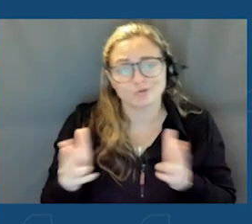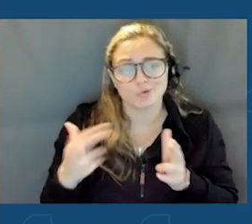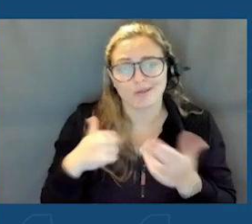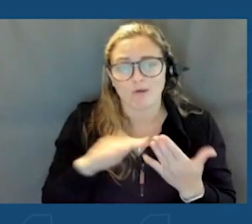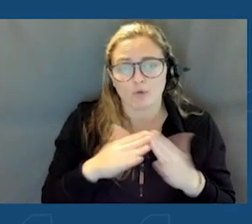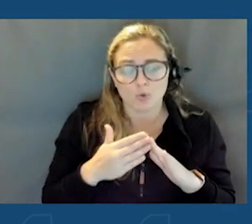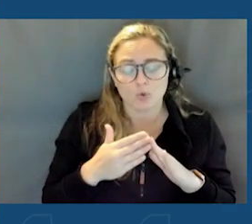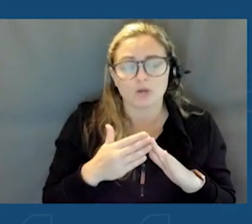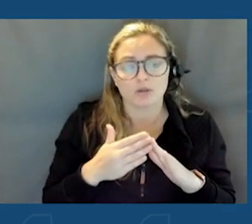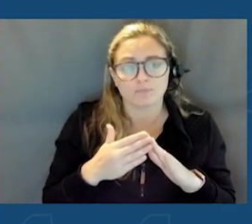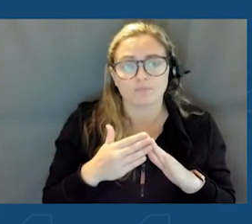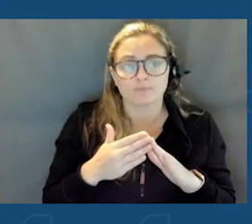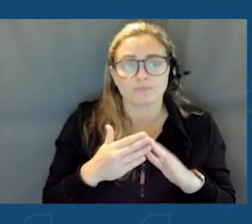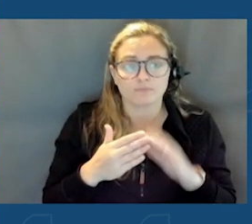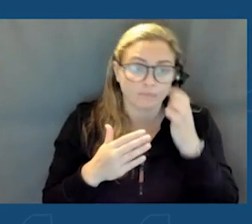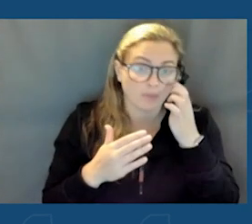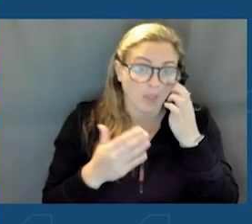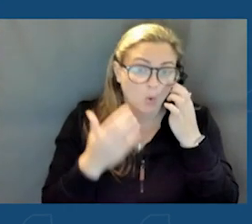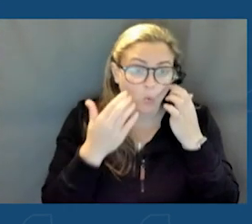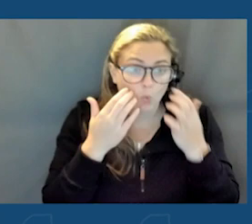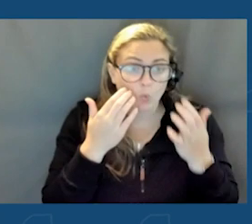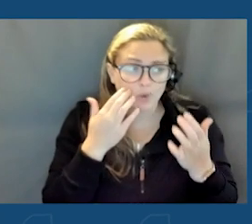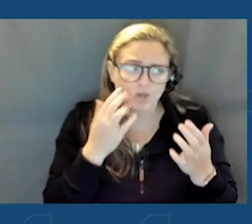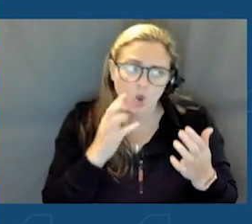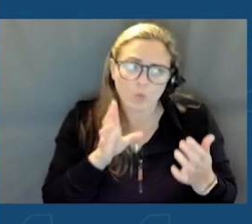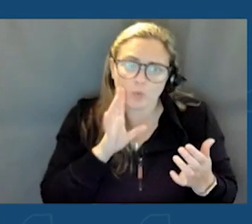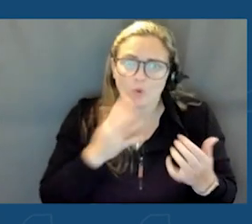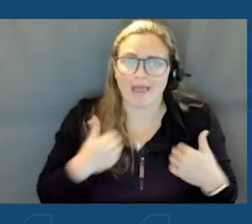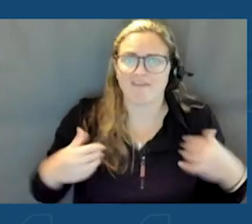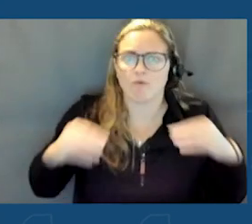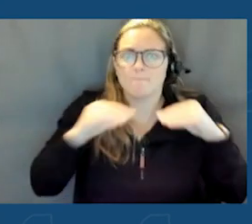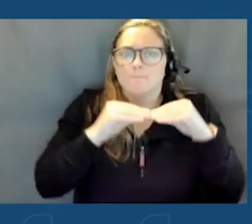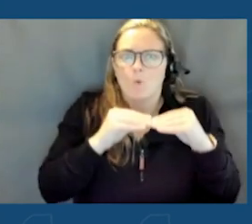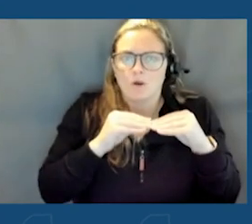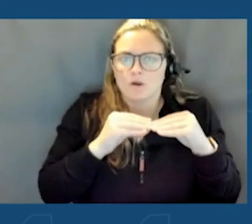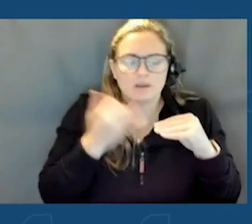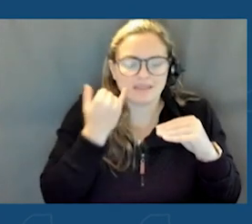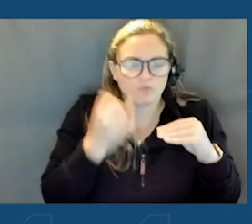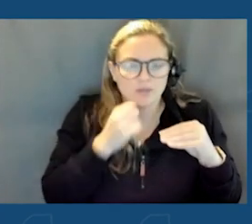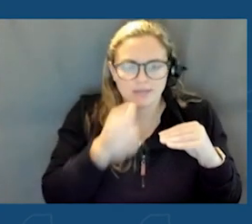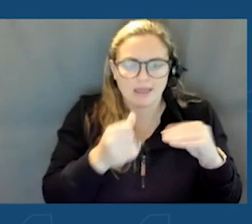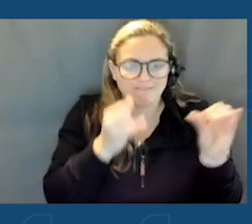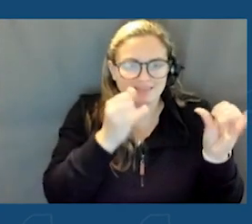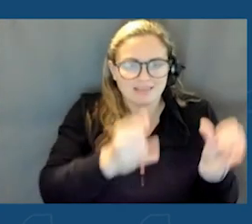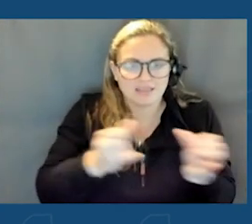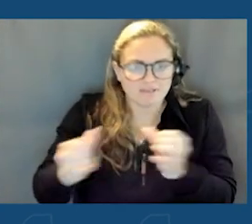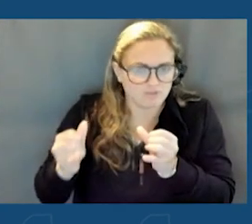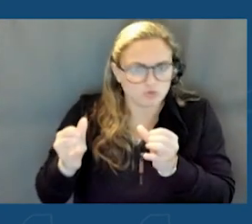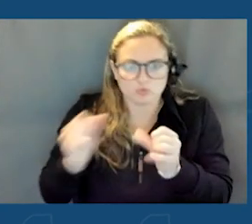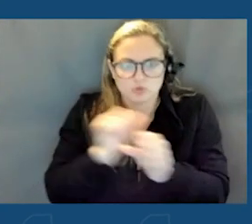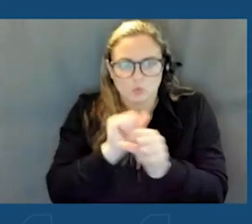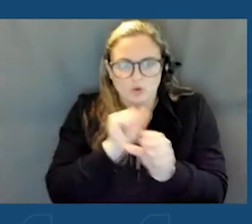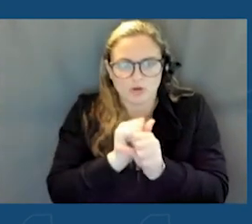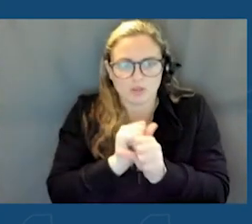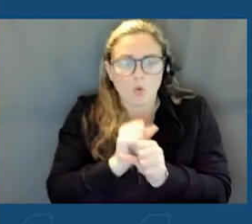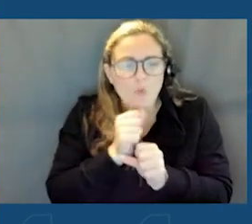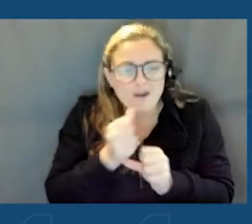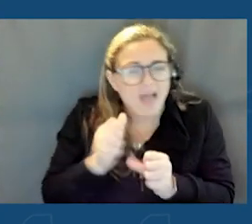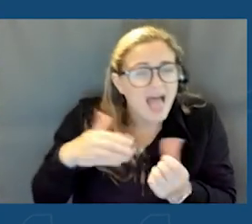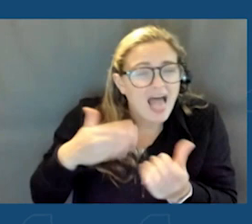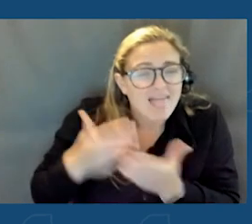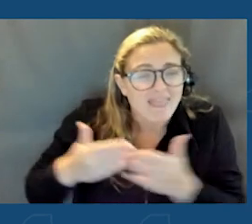know that we would experience a whole lot more if it were not for those individuals. And so we're not there yet. We're not at